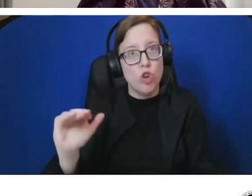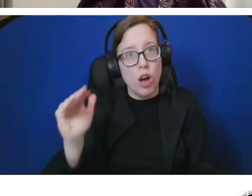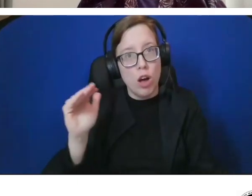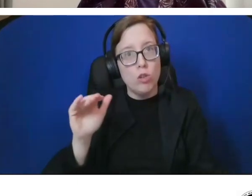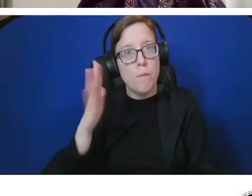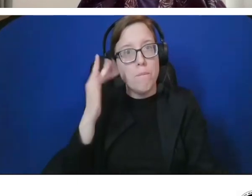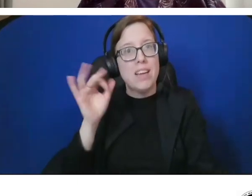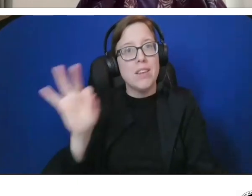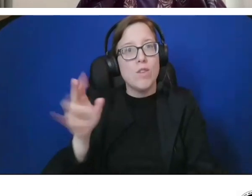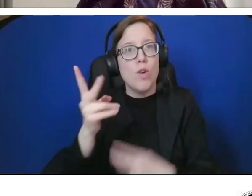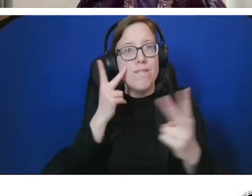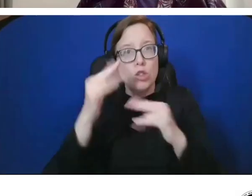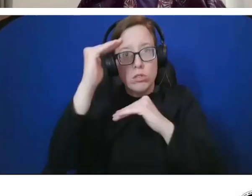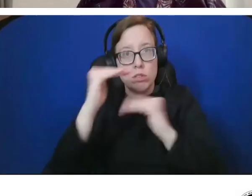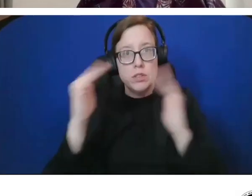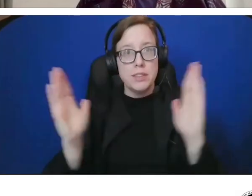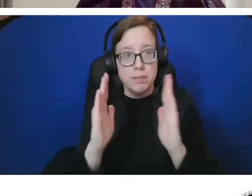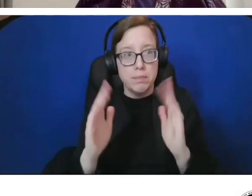field loss.